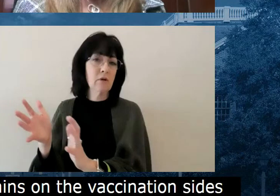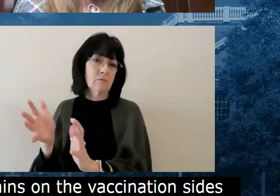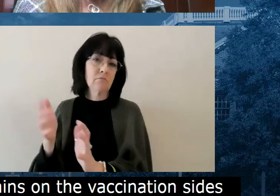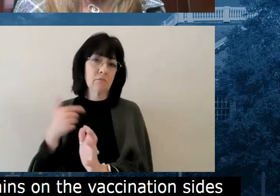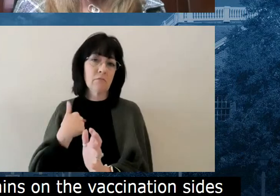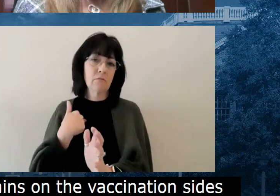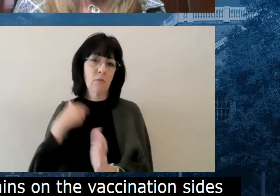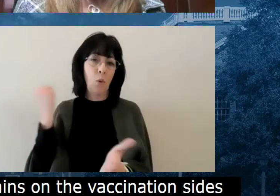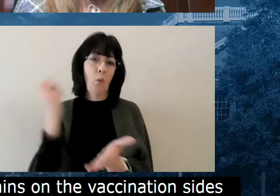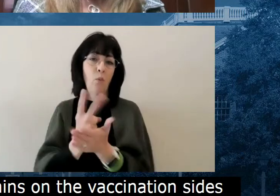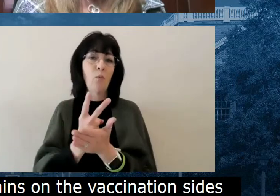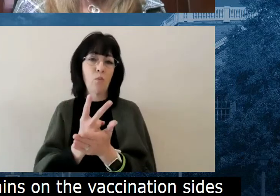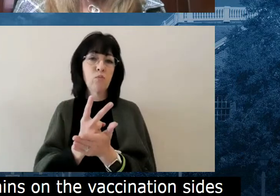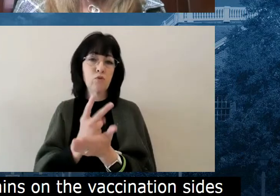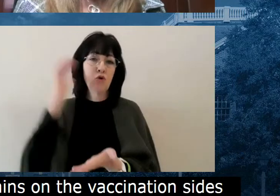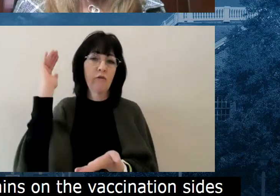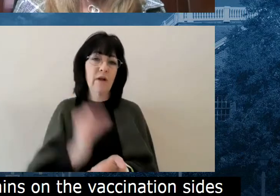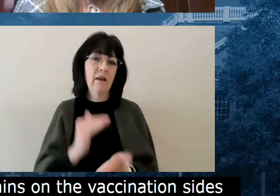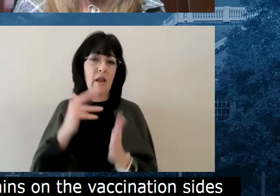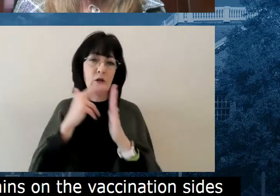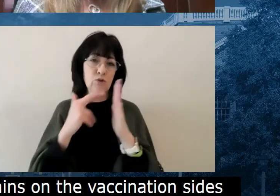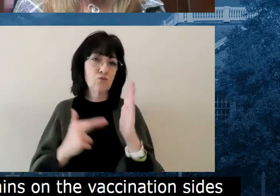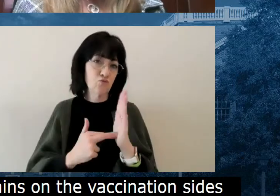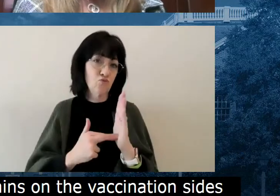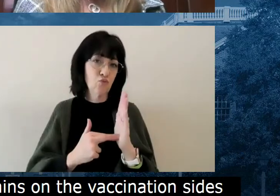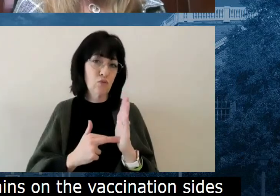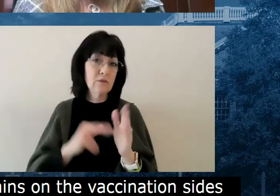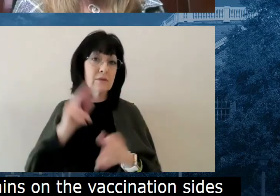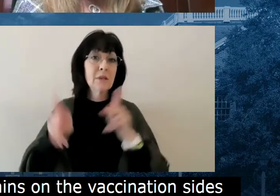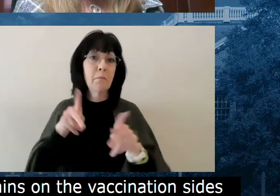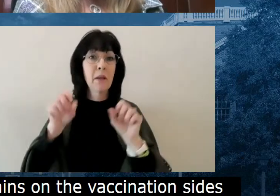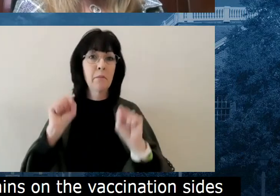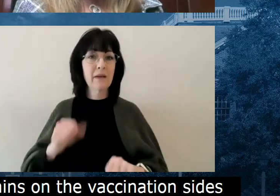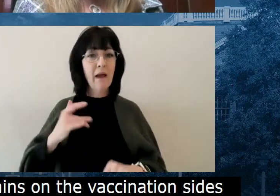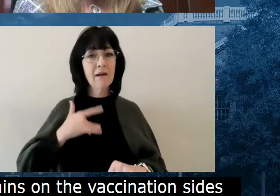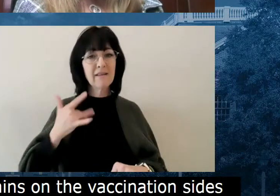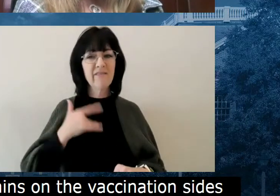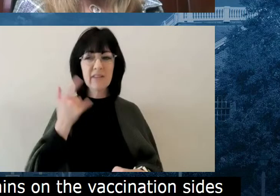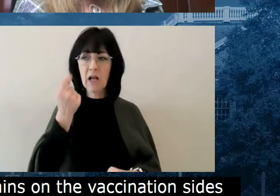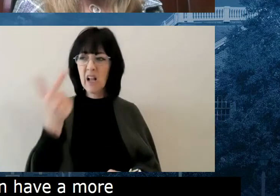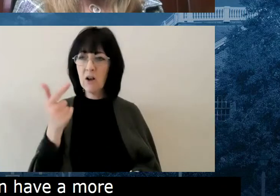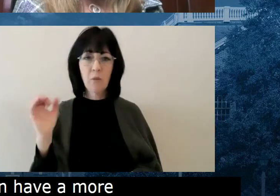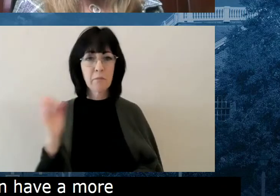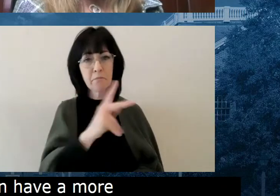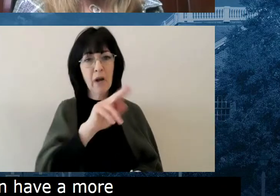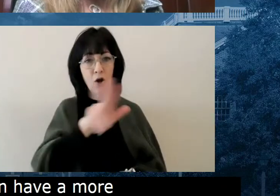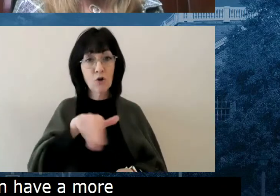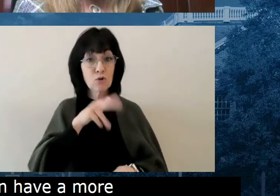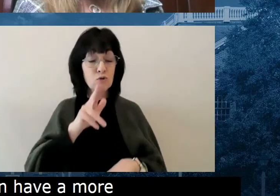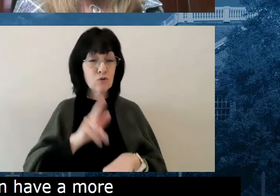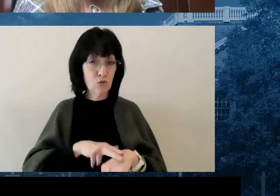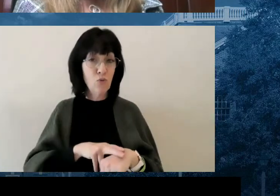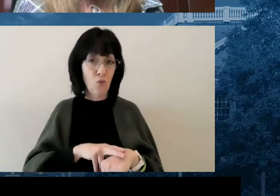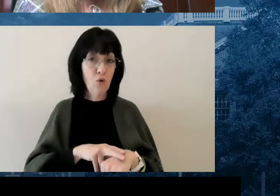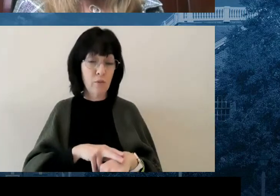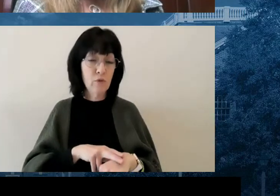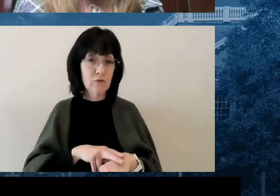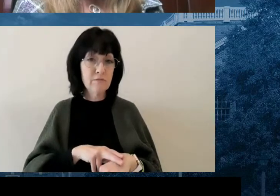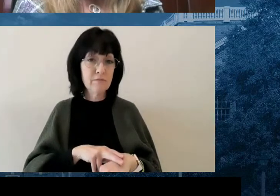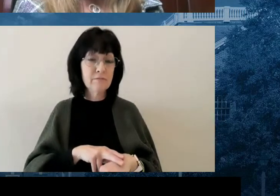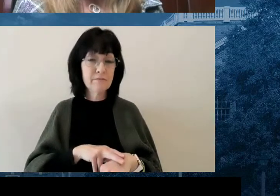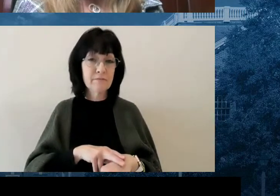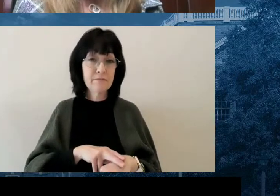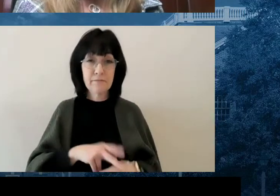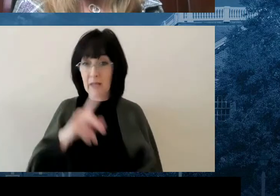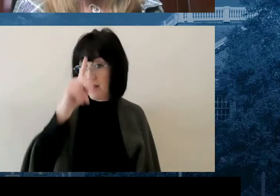life. So I think that was the last question. Is that right, Haley? Yep, that was